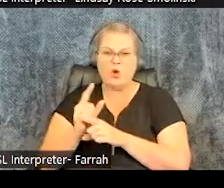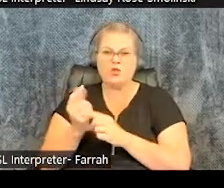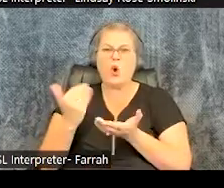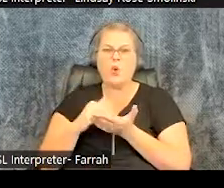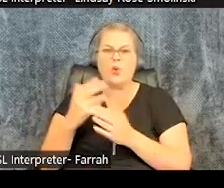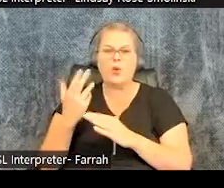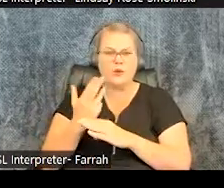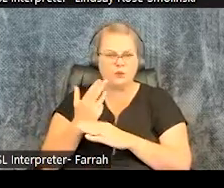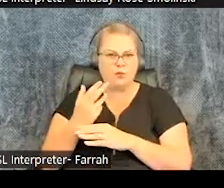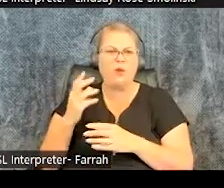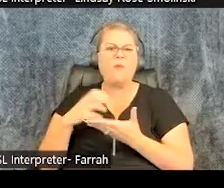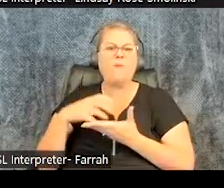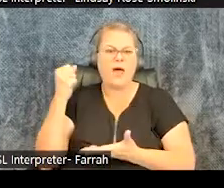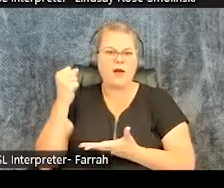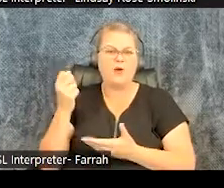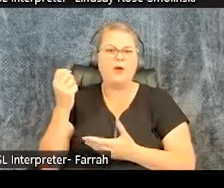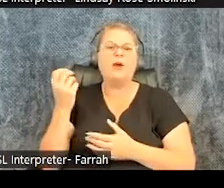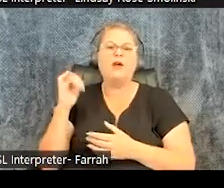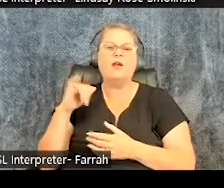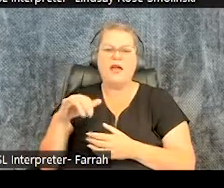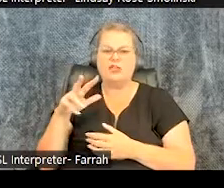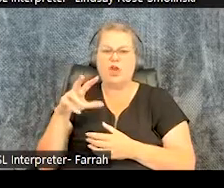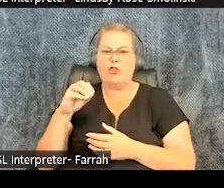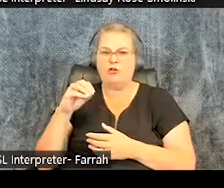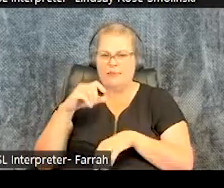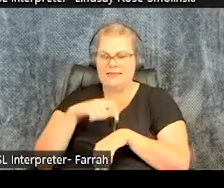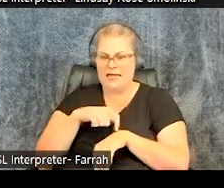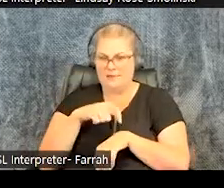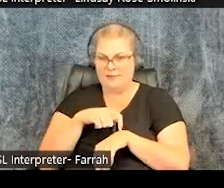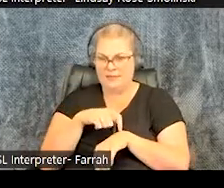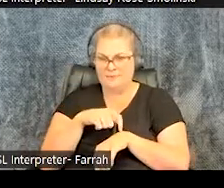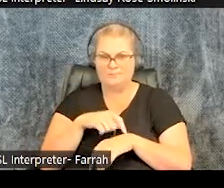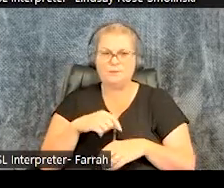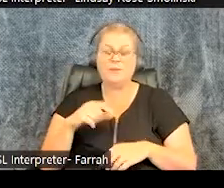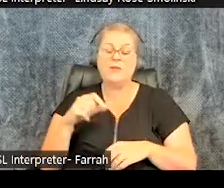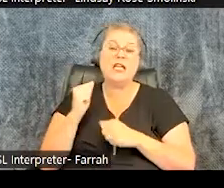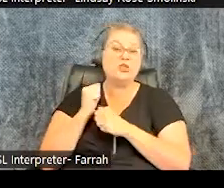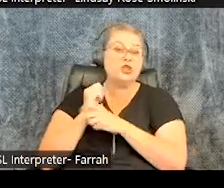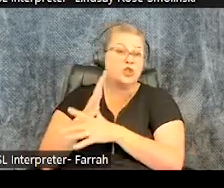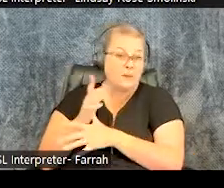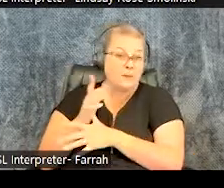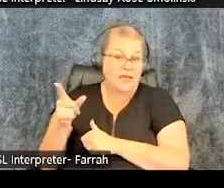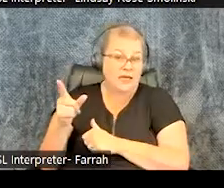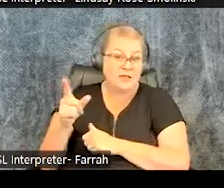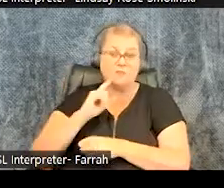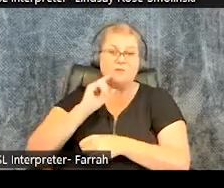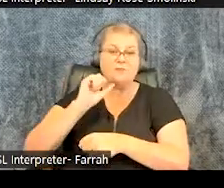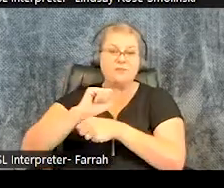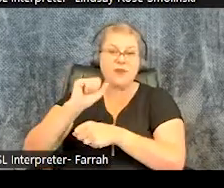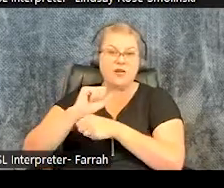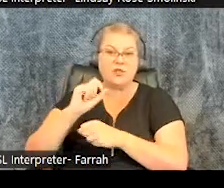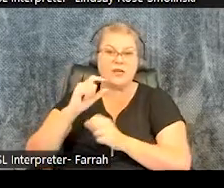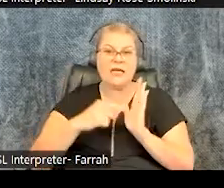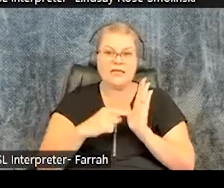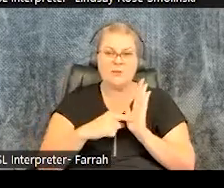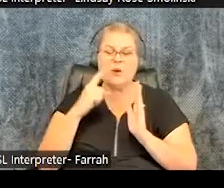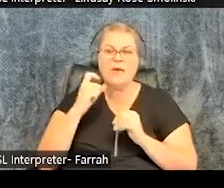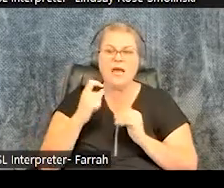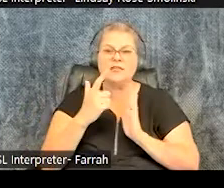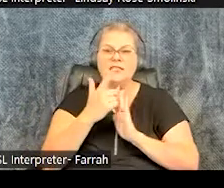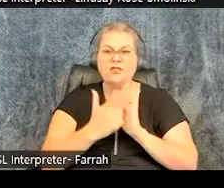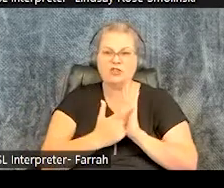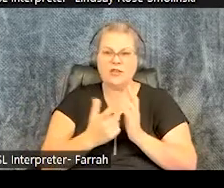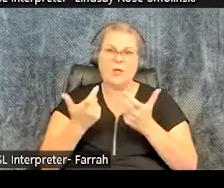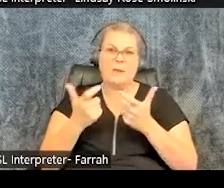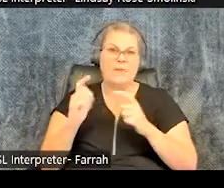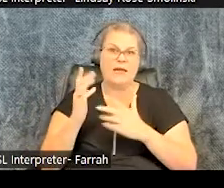those are designed to be reused 30 times. In Germany, there is actually an example, because legislation is a really big part